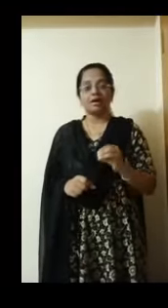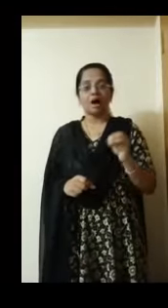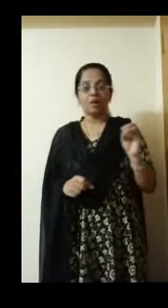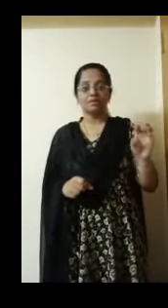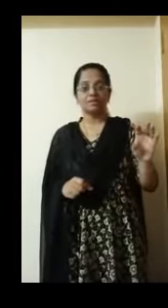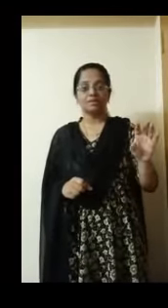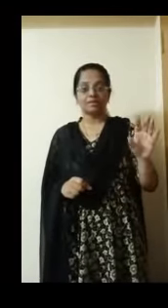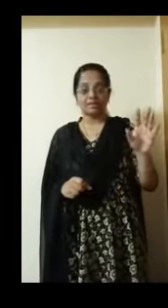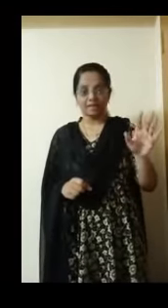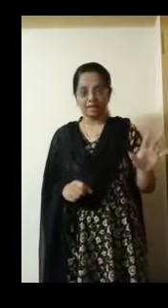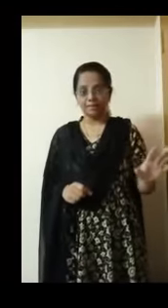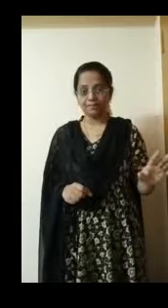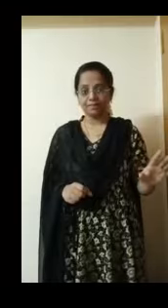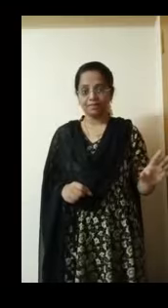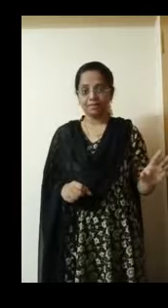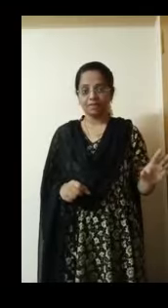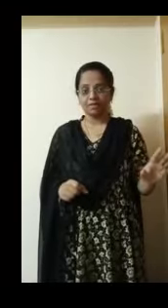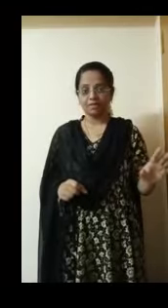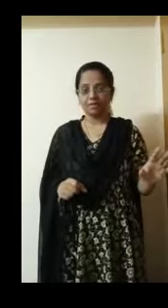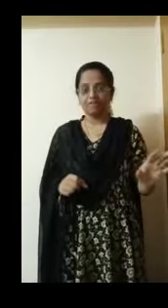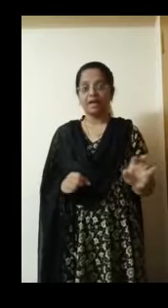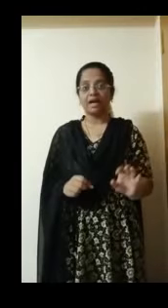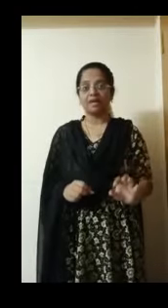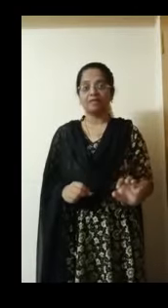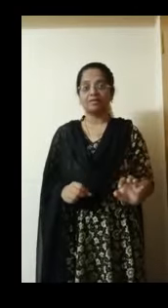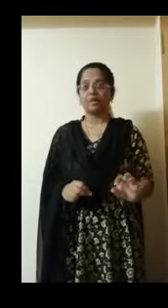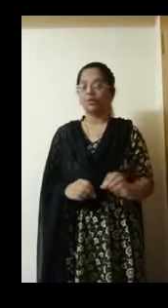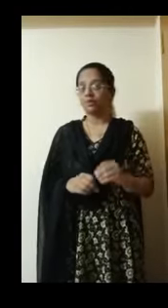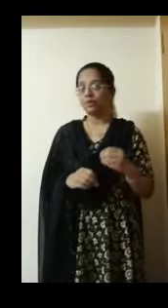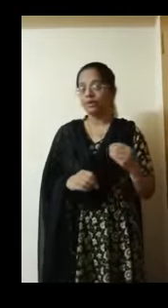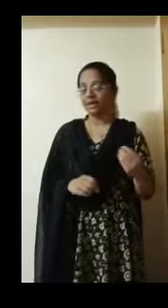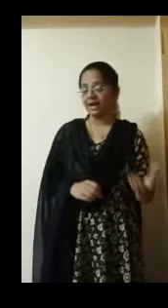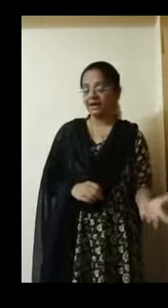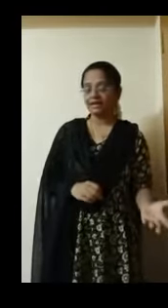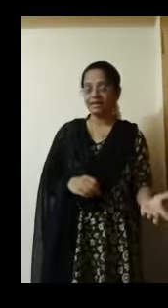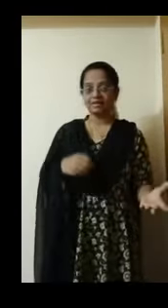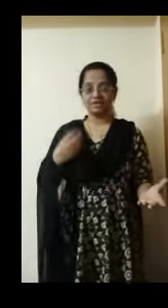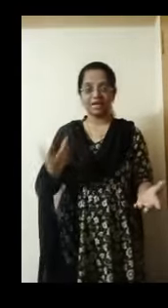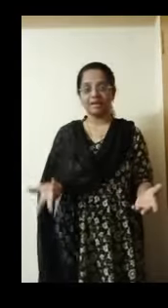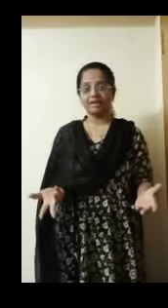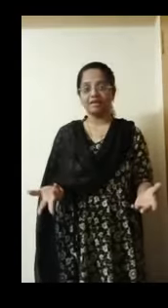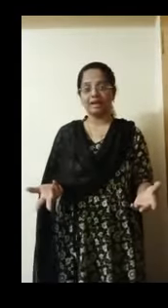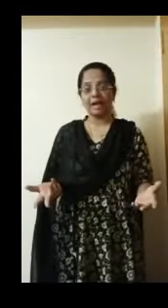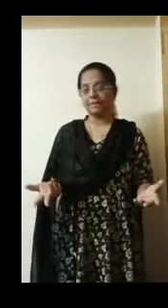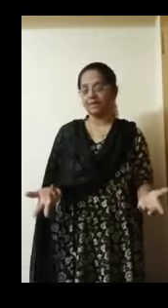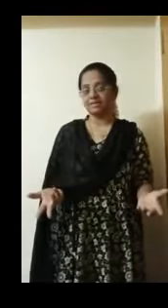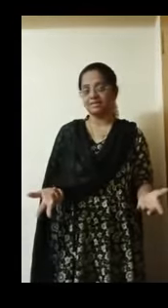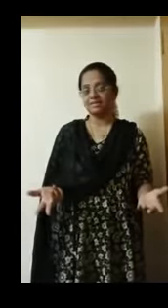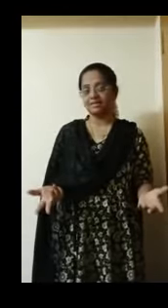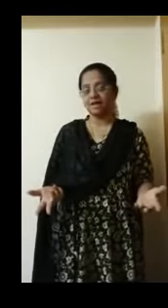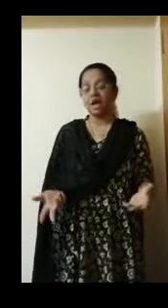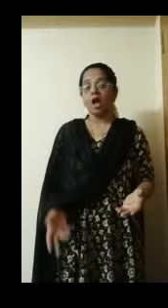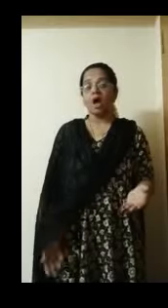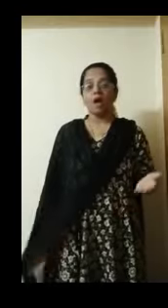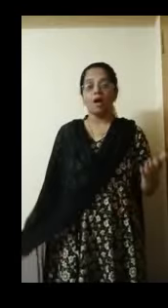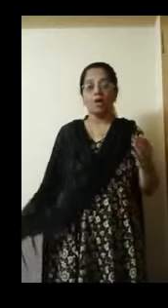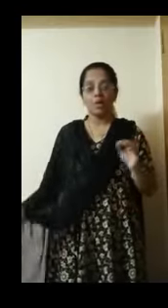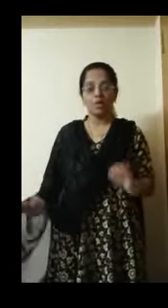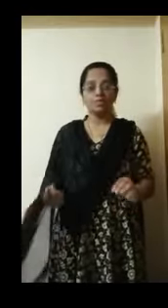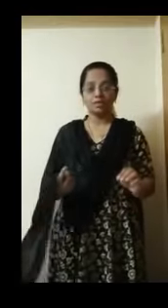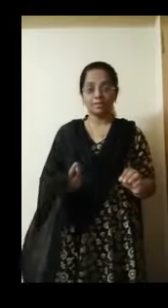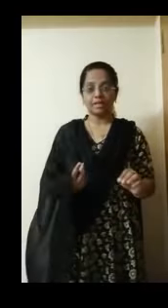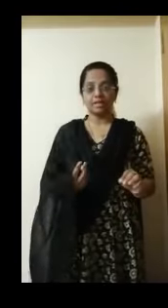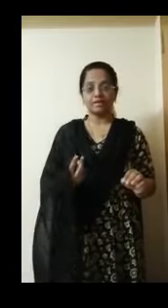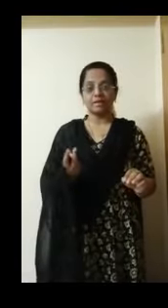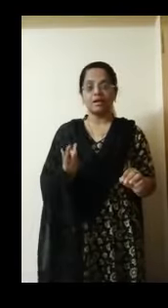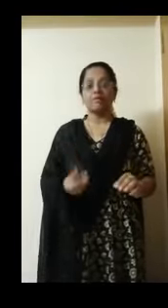a house is a thing where no caring and sharing happens. A home